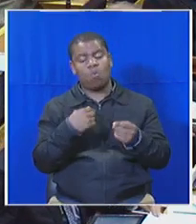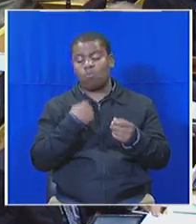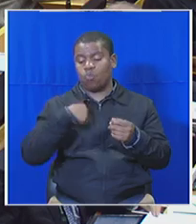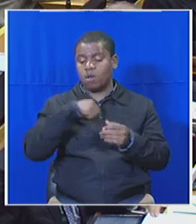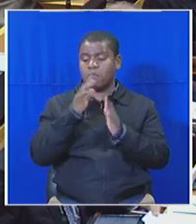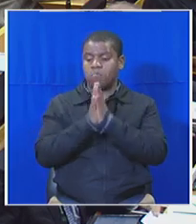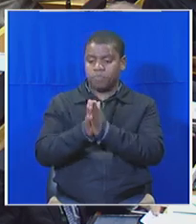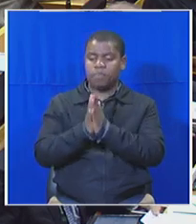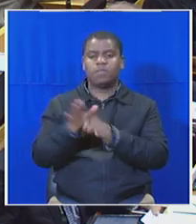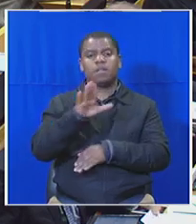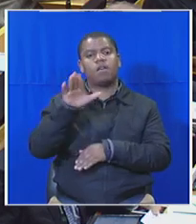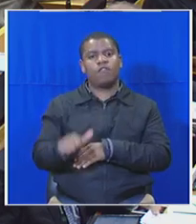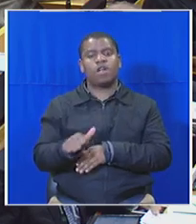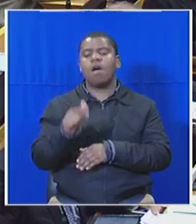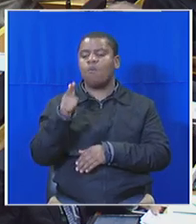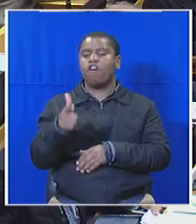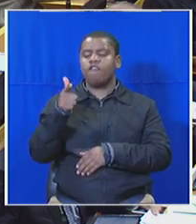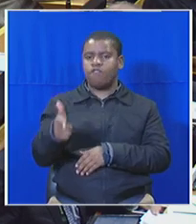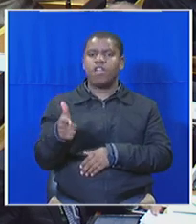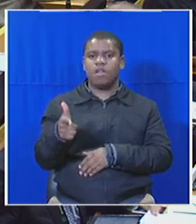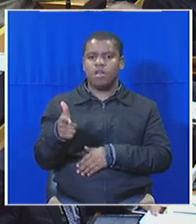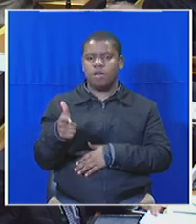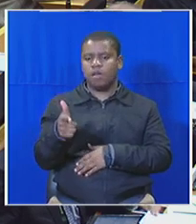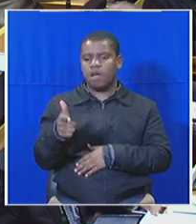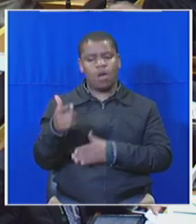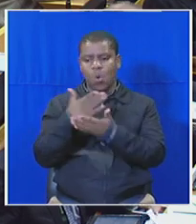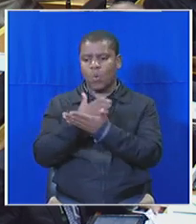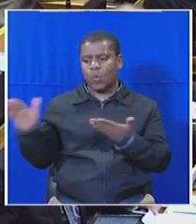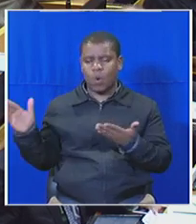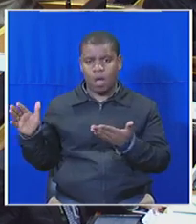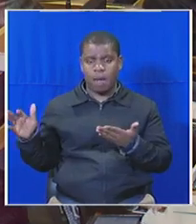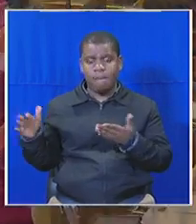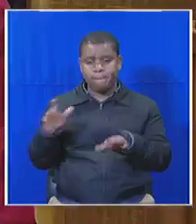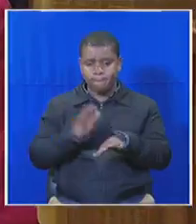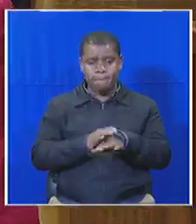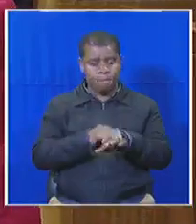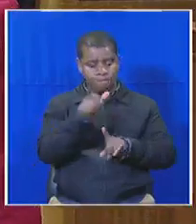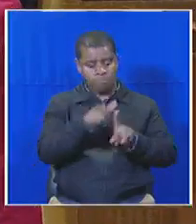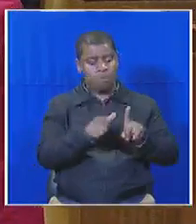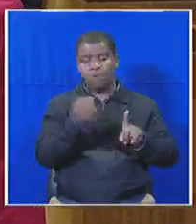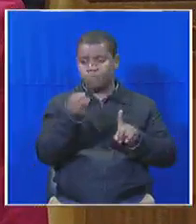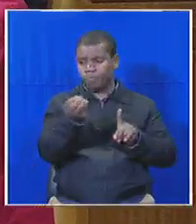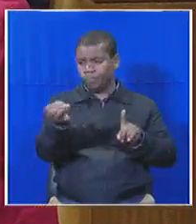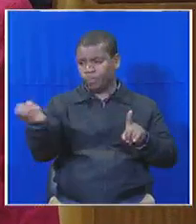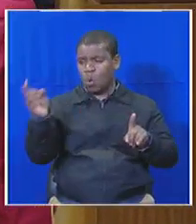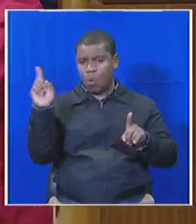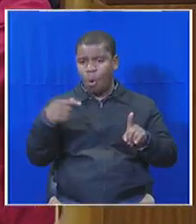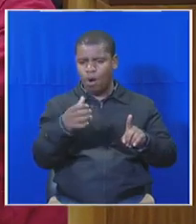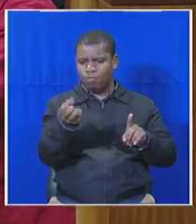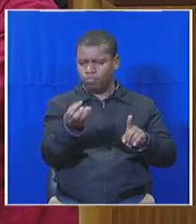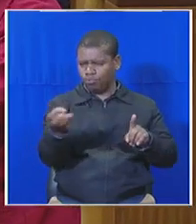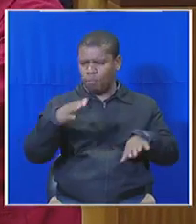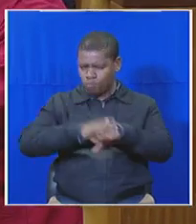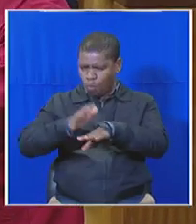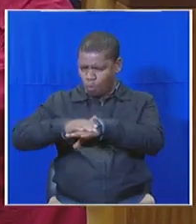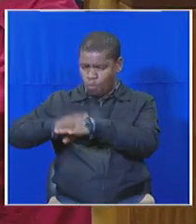Africa, he gave more guns and more bullets to our men and women in blue as